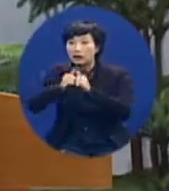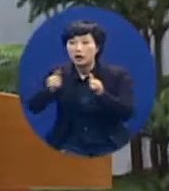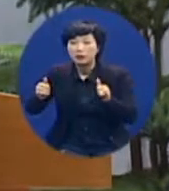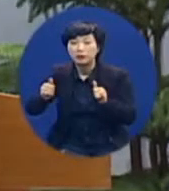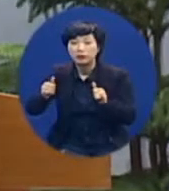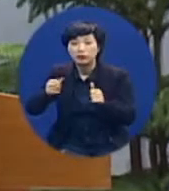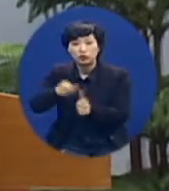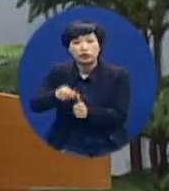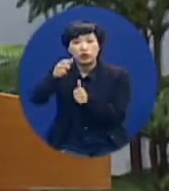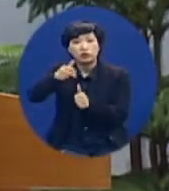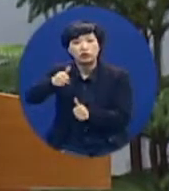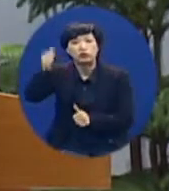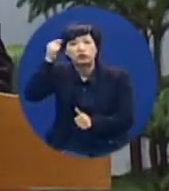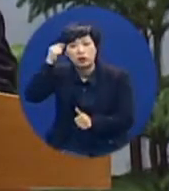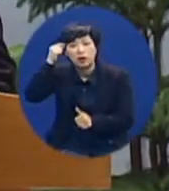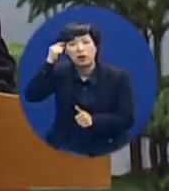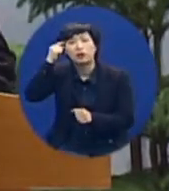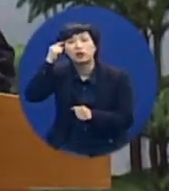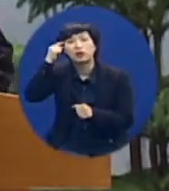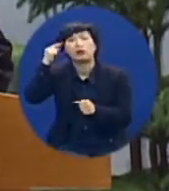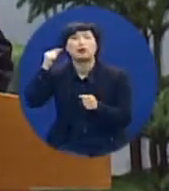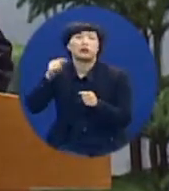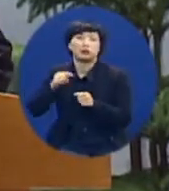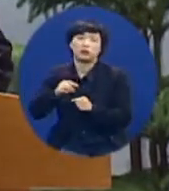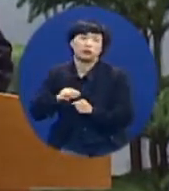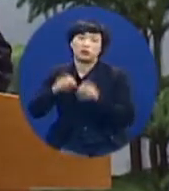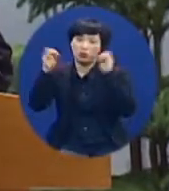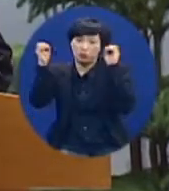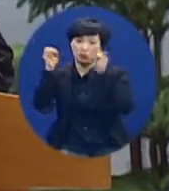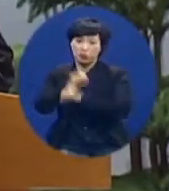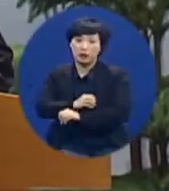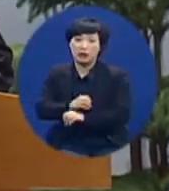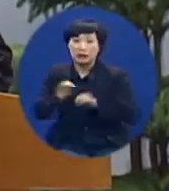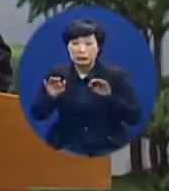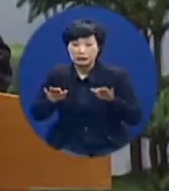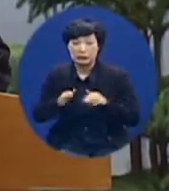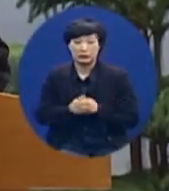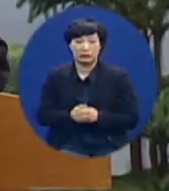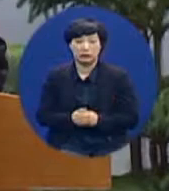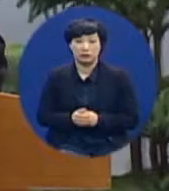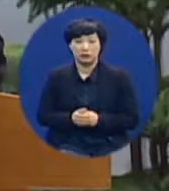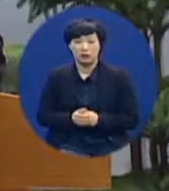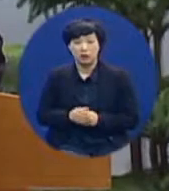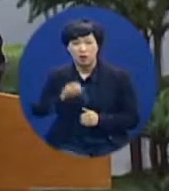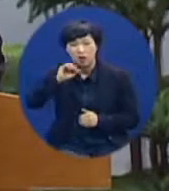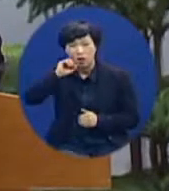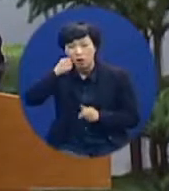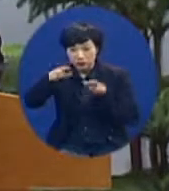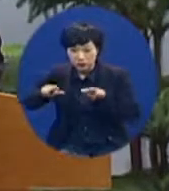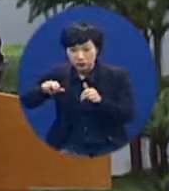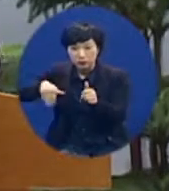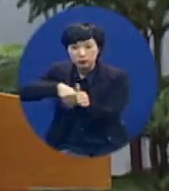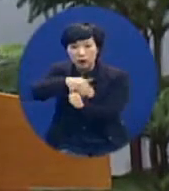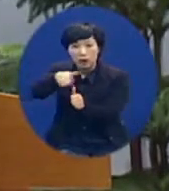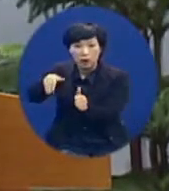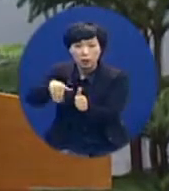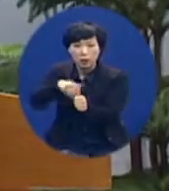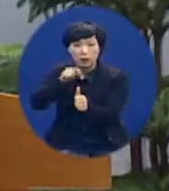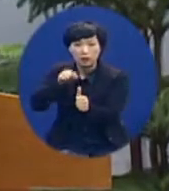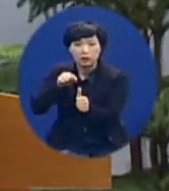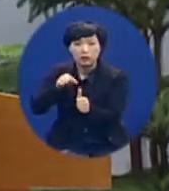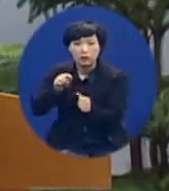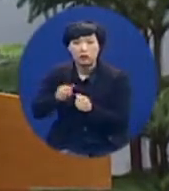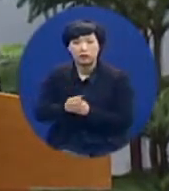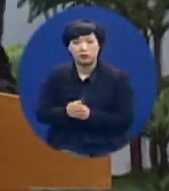expectation of the Messiah. They misunderstood the Messiah as the one who will set them free